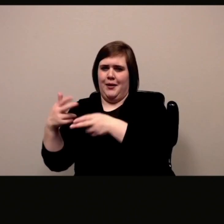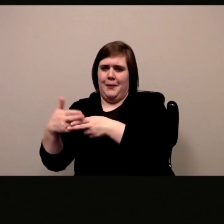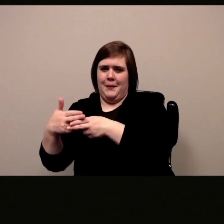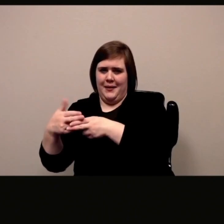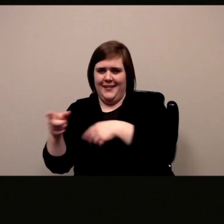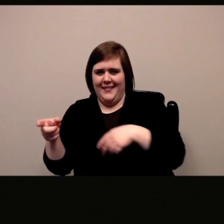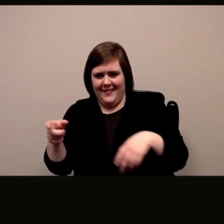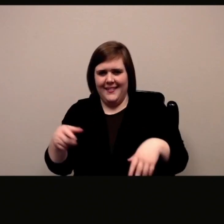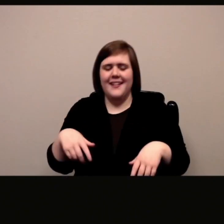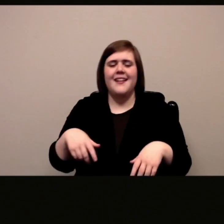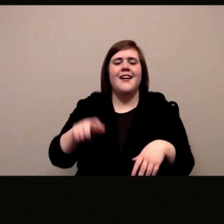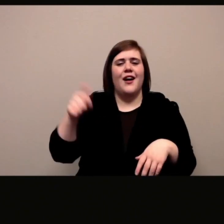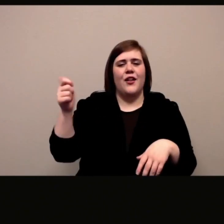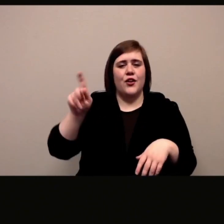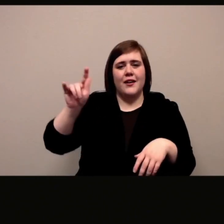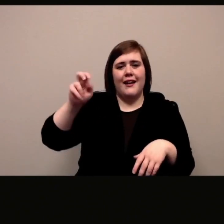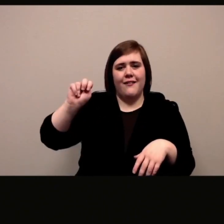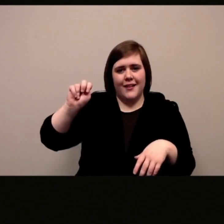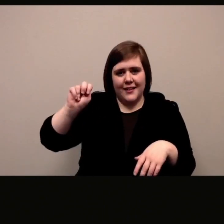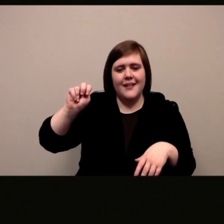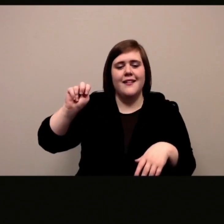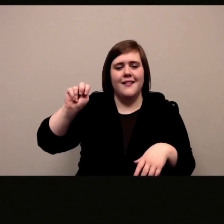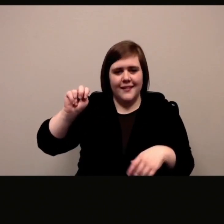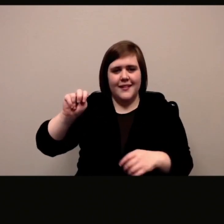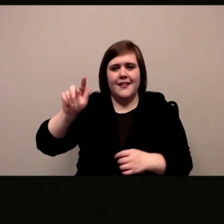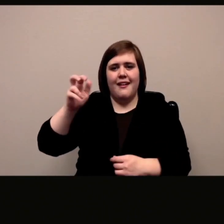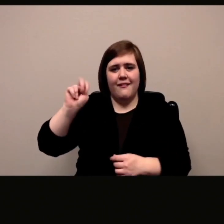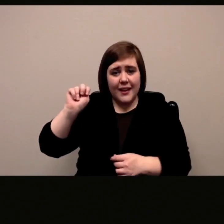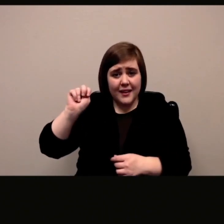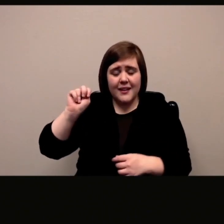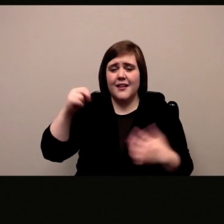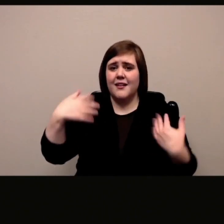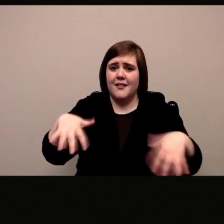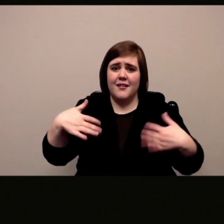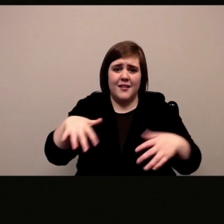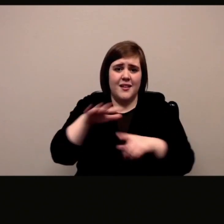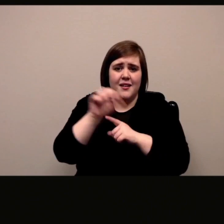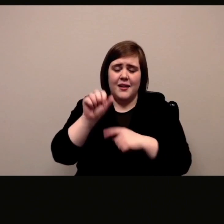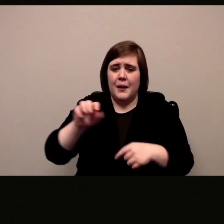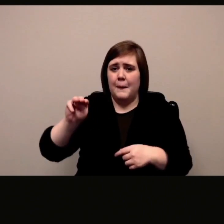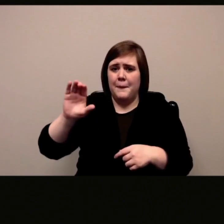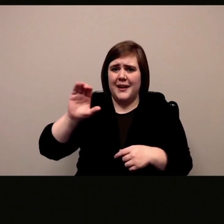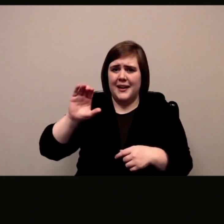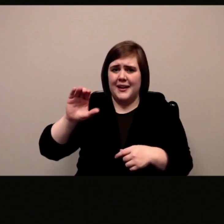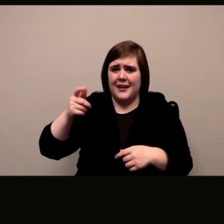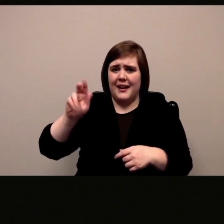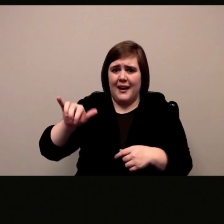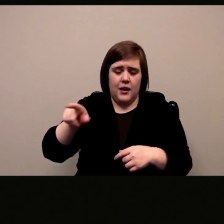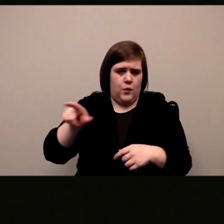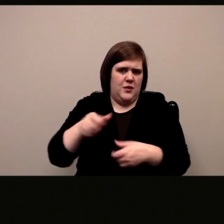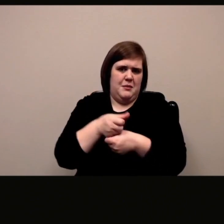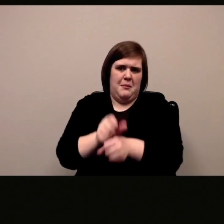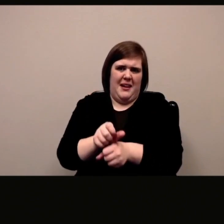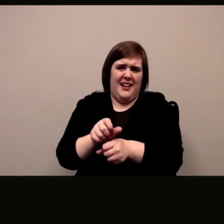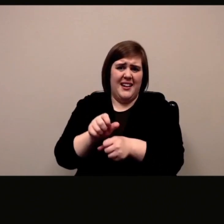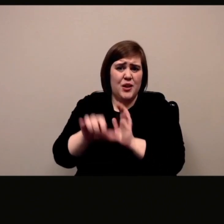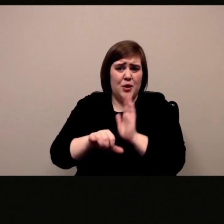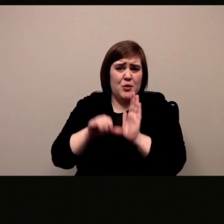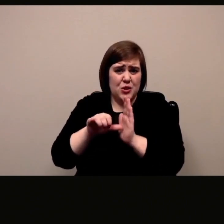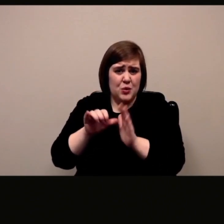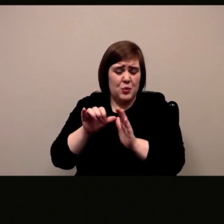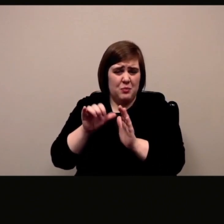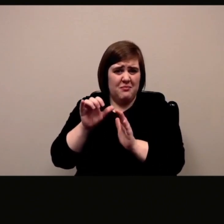Kevin Levin. There's Mick Guy. He was making YouTube videos when he was 8. Now he's like